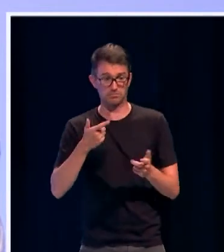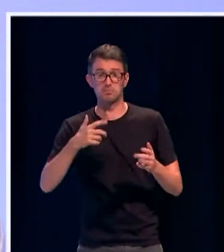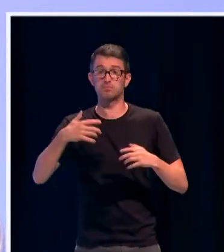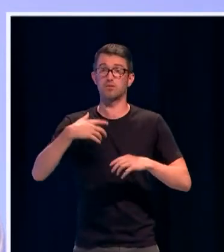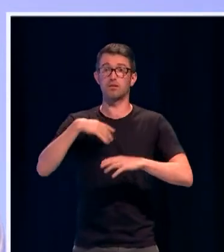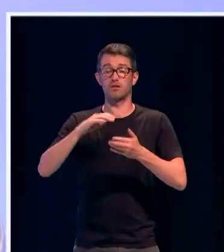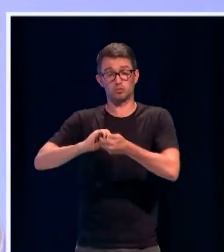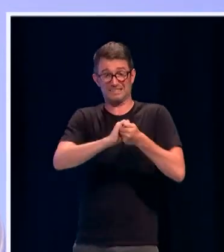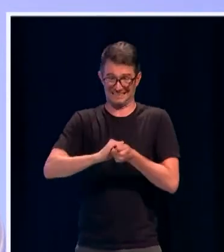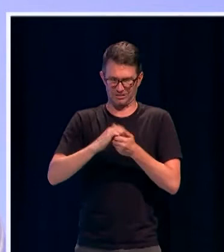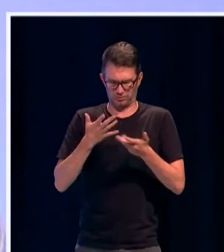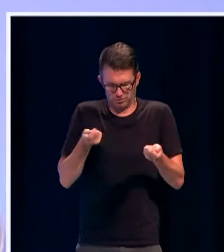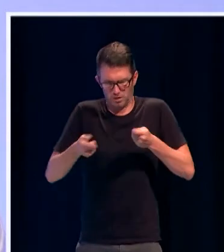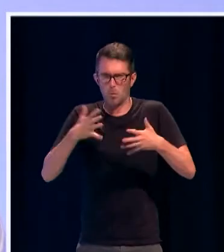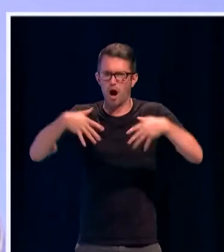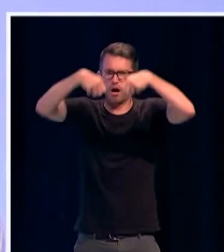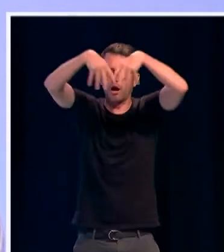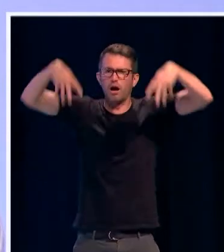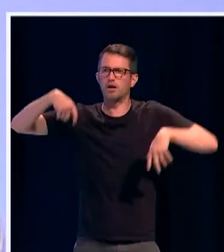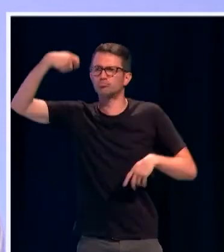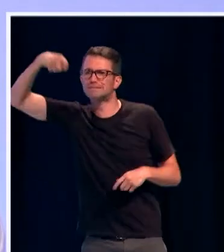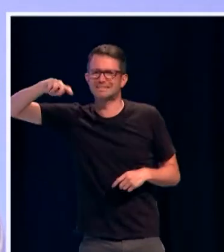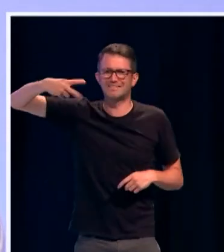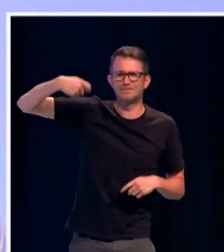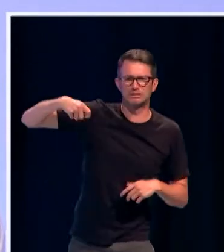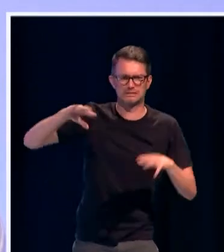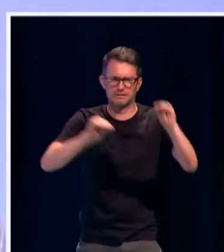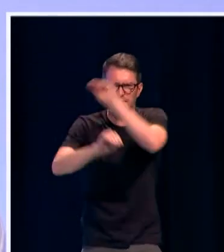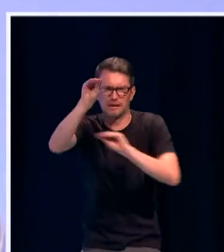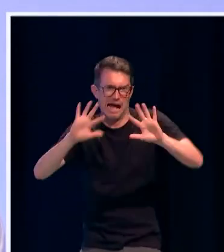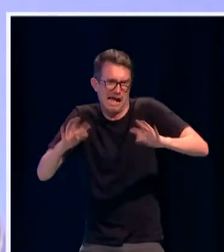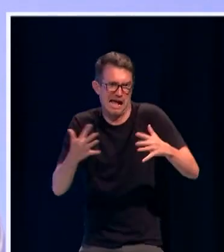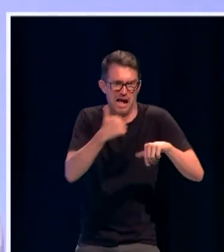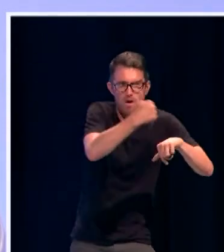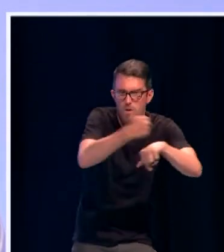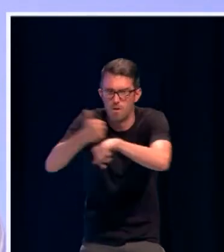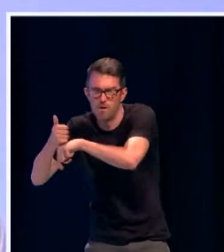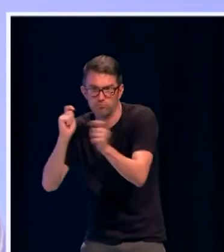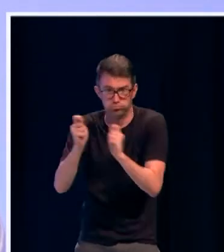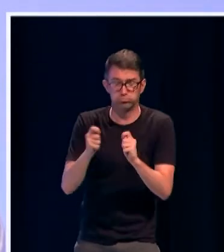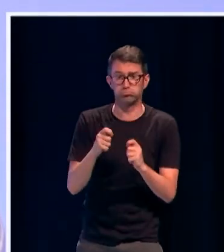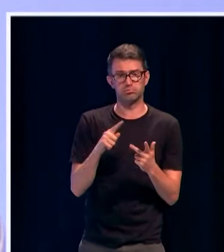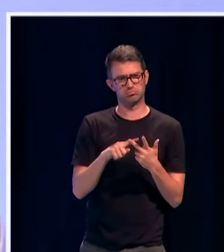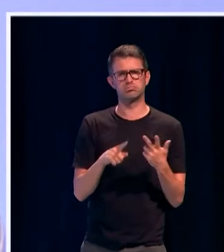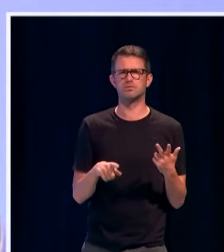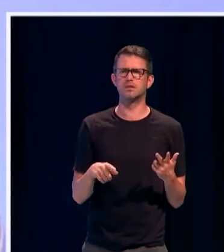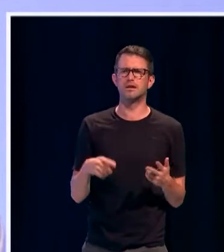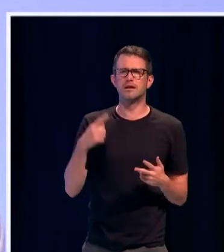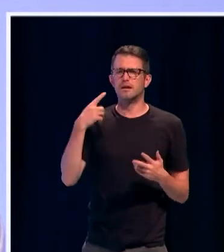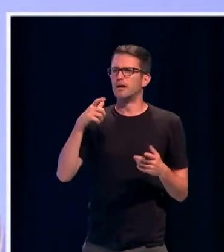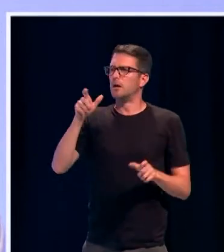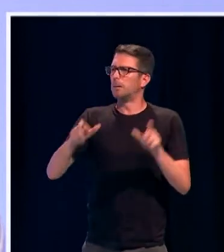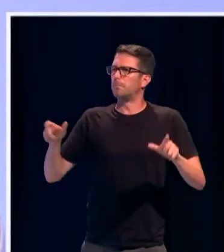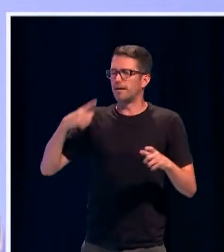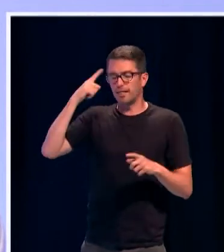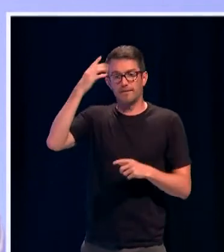in capacity building, which I personally think is frequently overlooked, is actually meaningfully engaging with